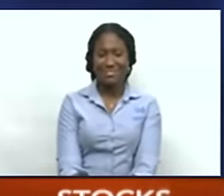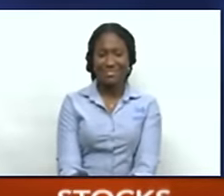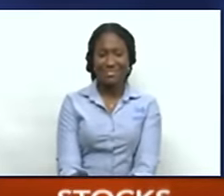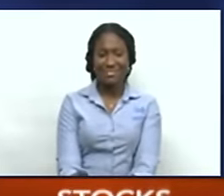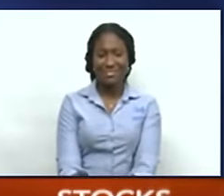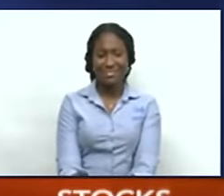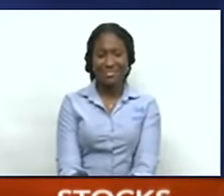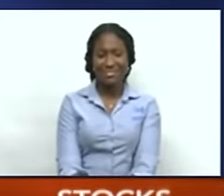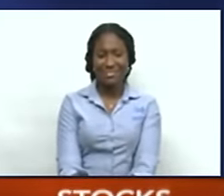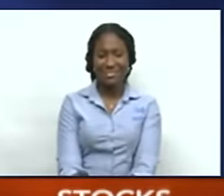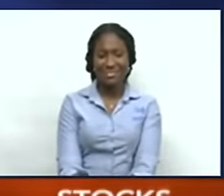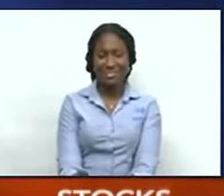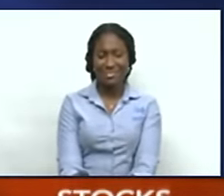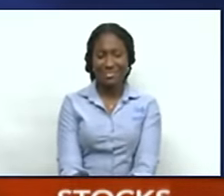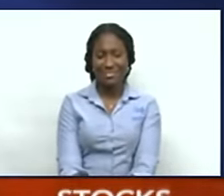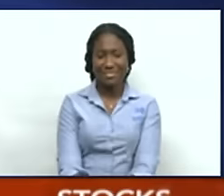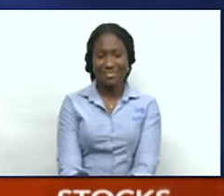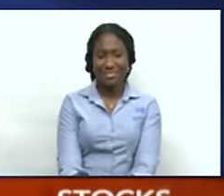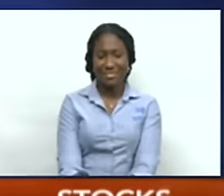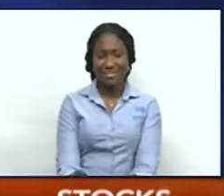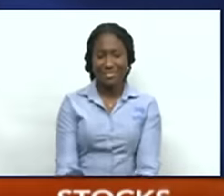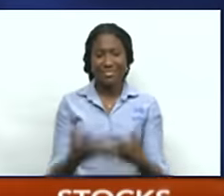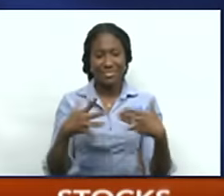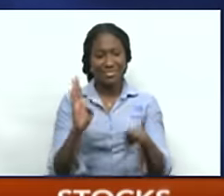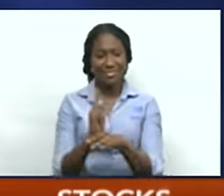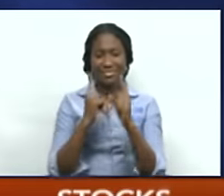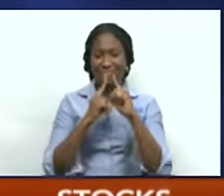Peter Christopher, CNC3 Business Watch.